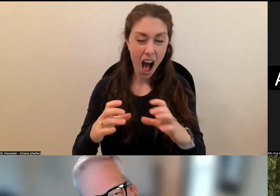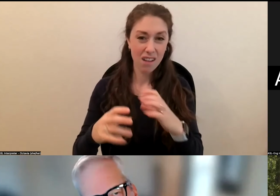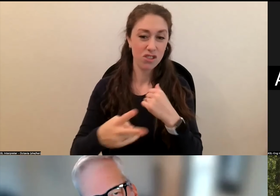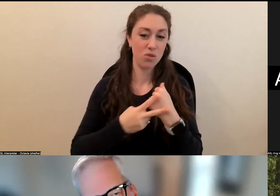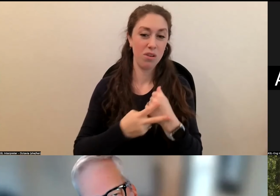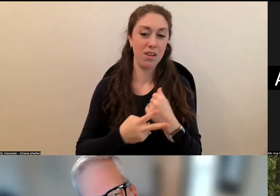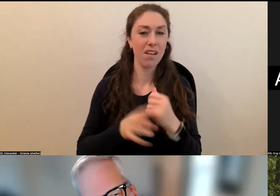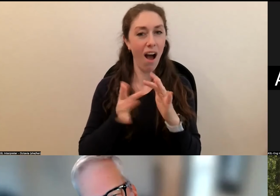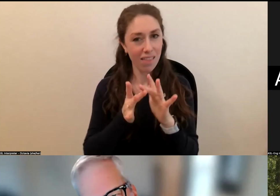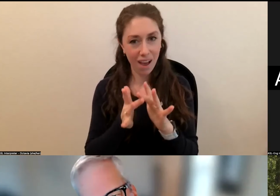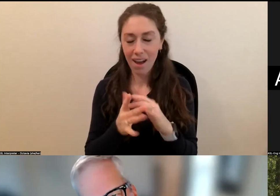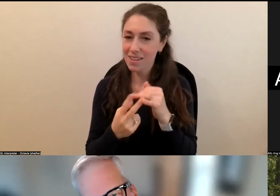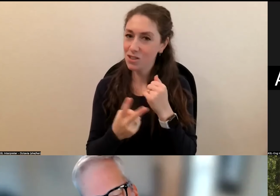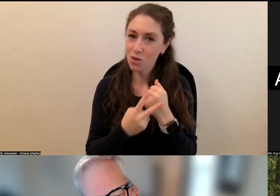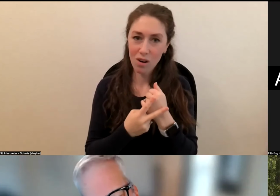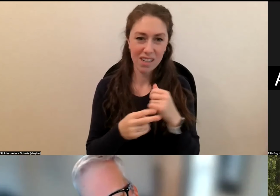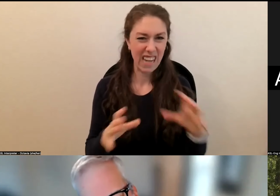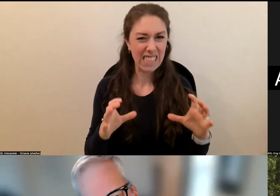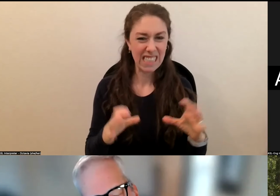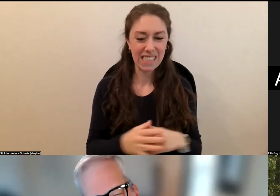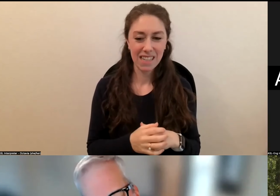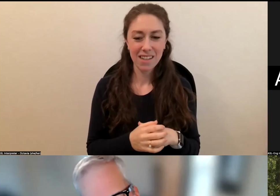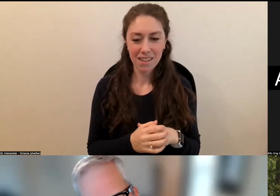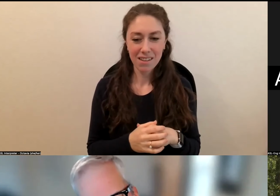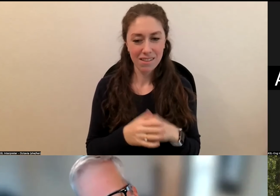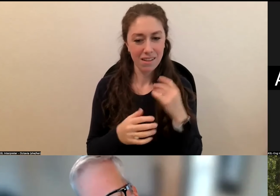It's online, hosted by the Internet Archive.